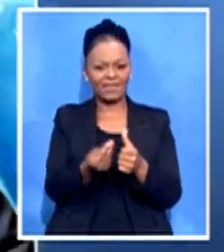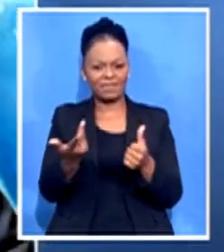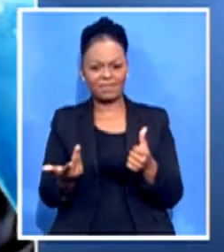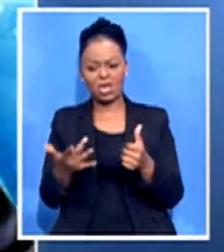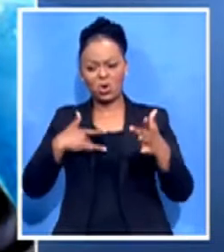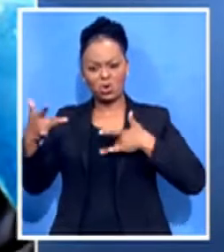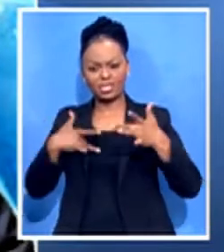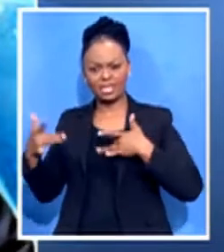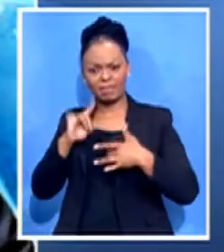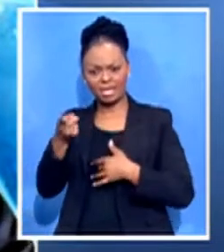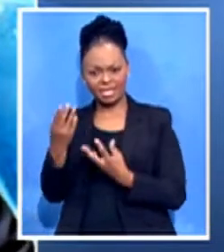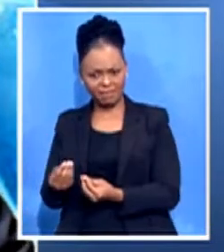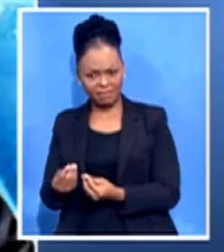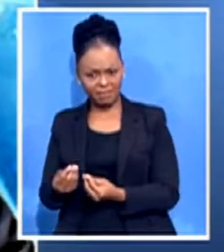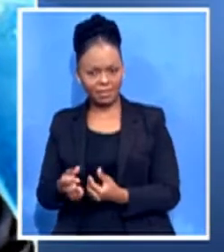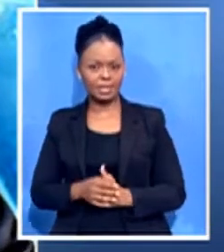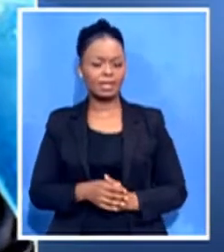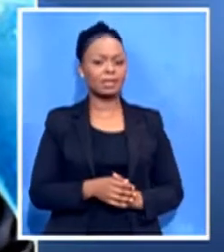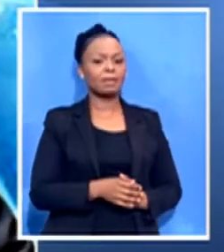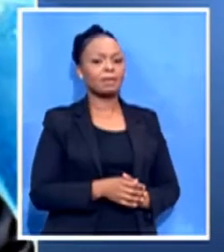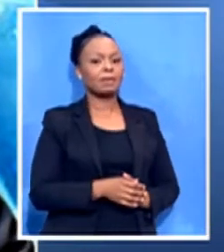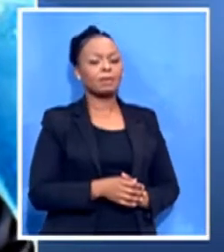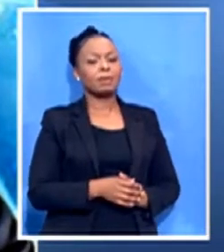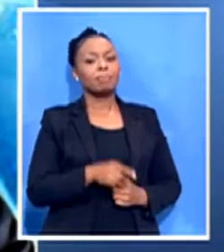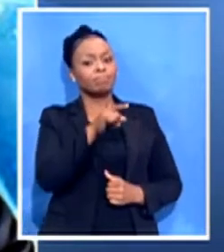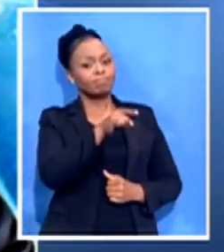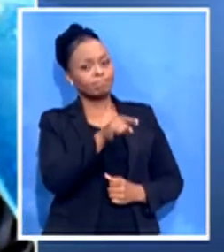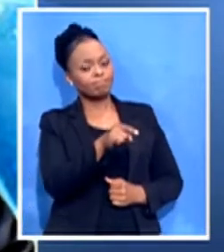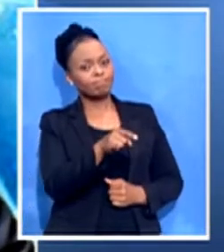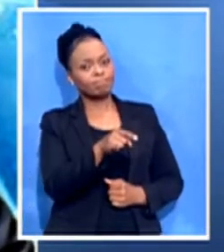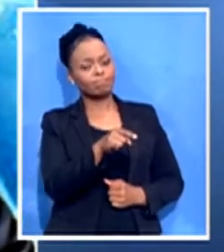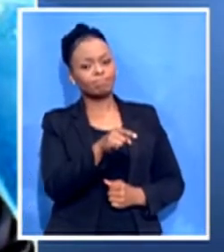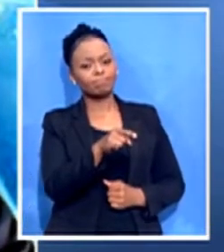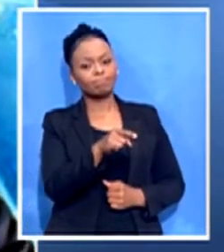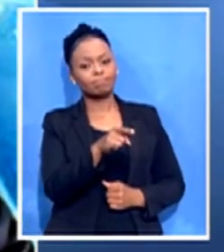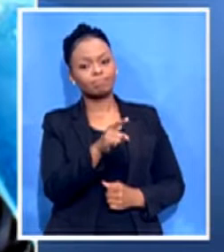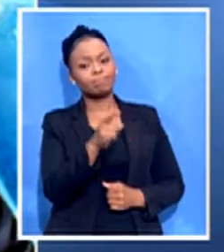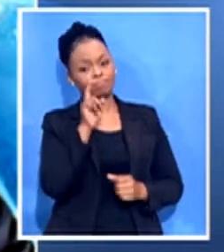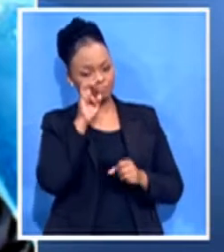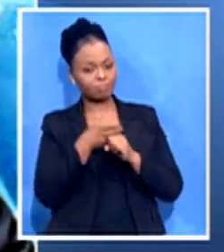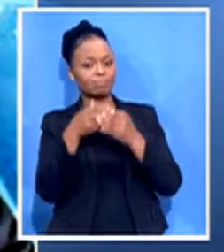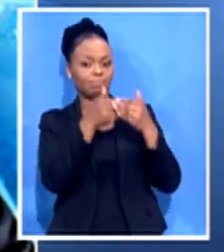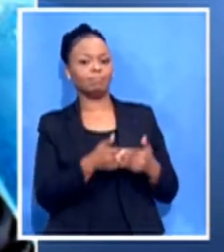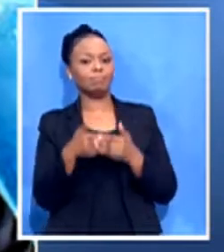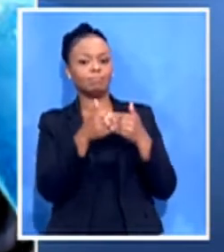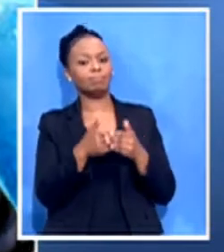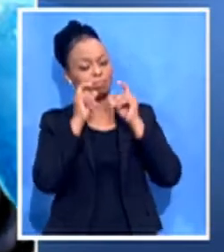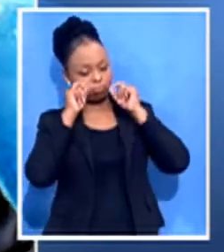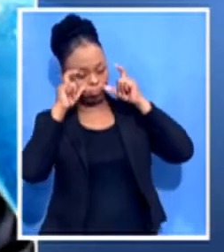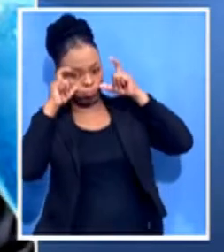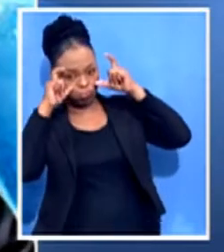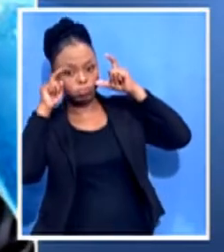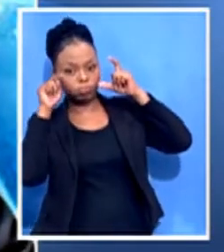We should be on the lookout for any rare side